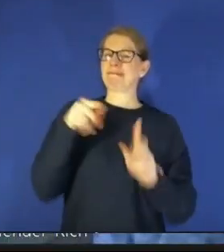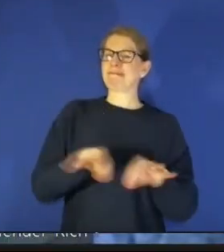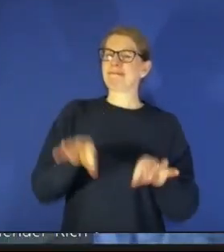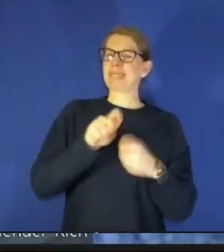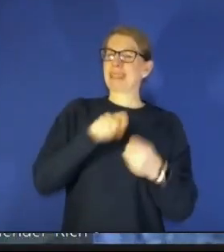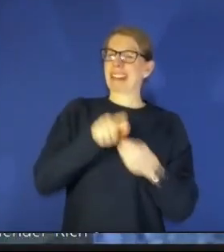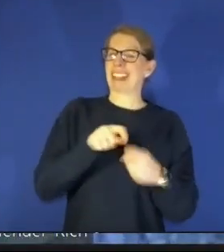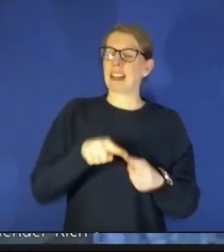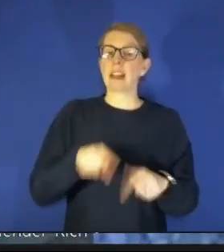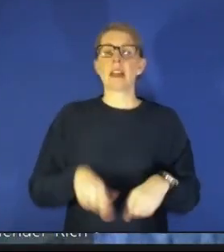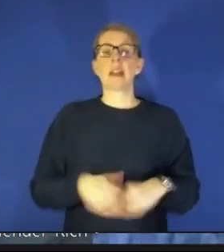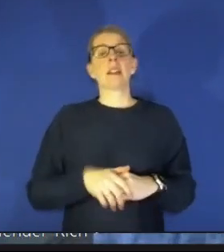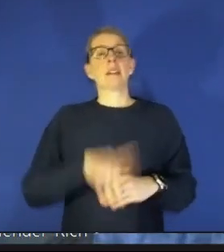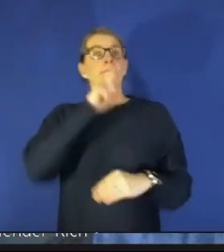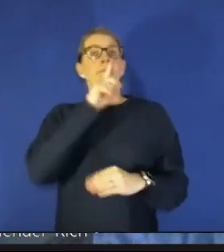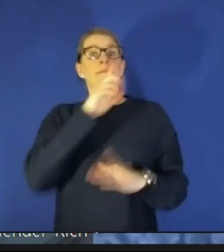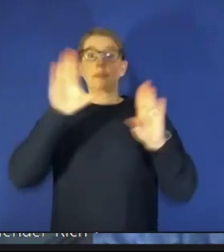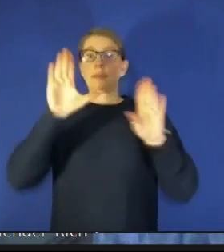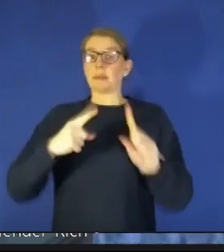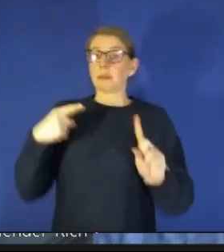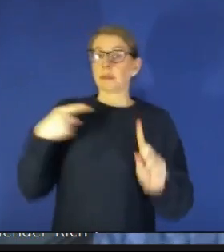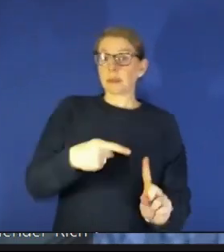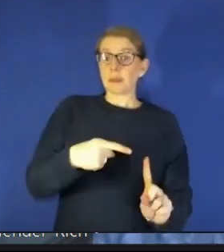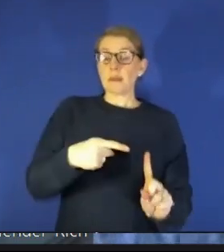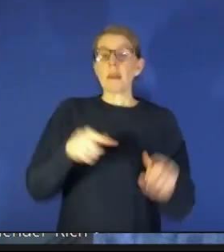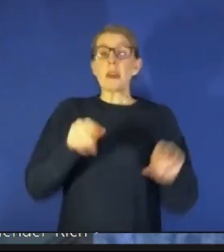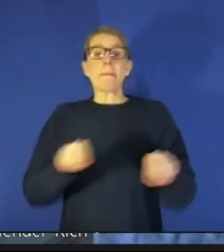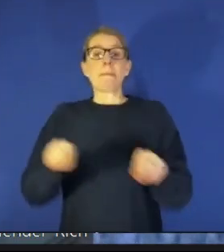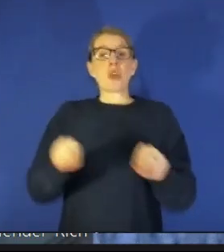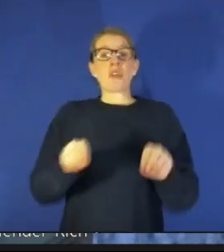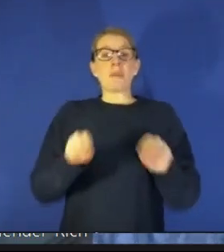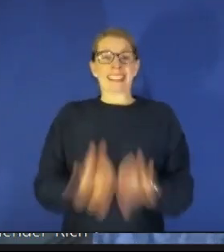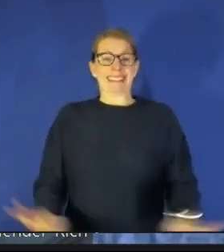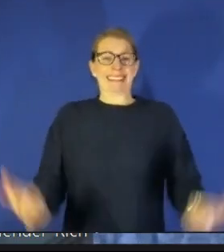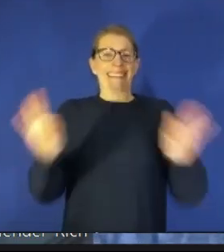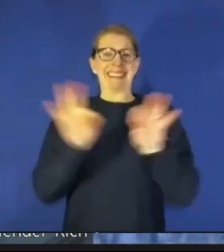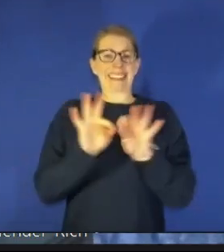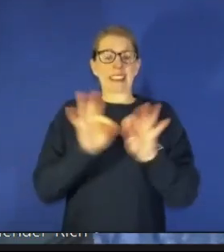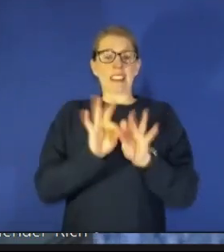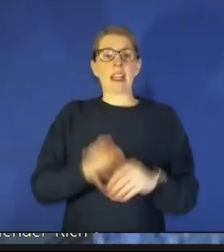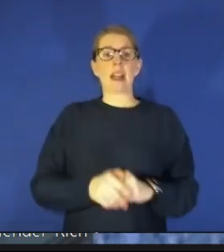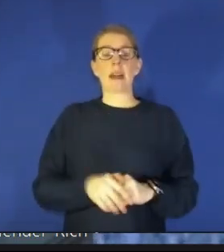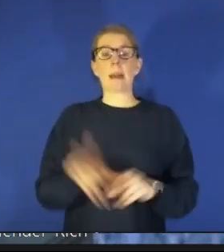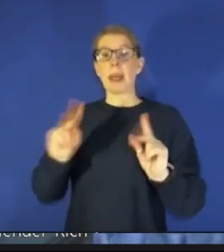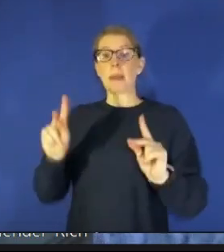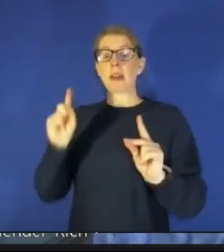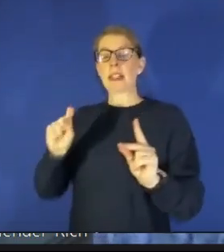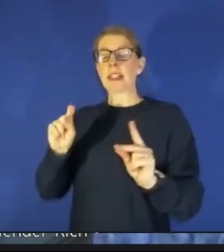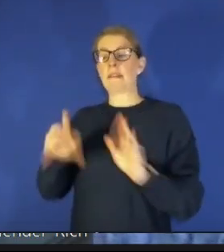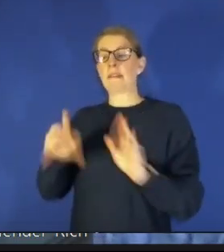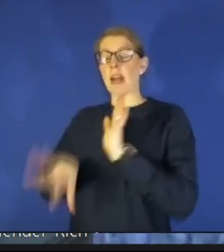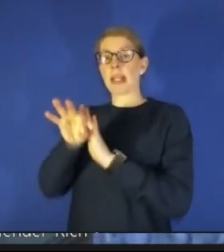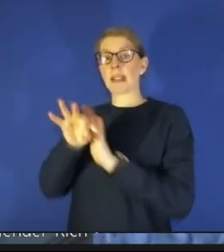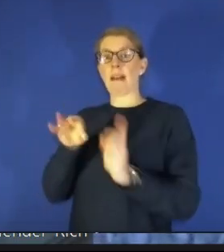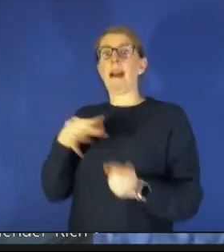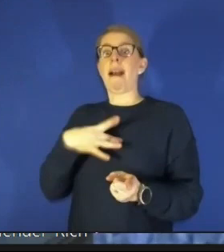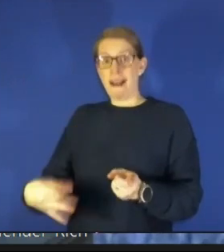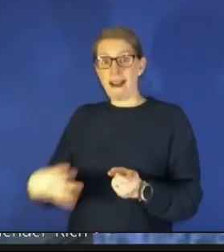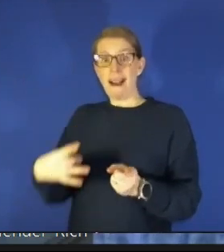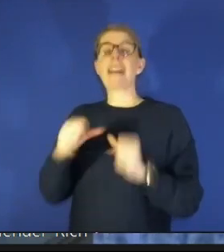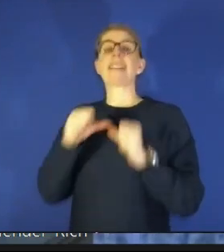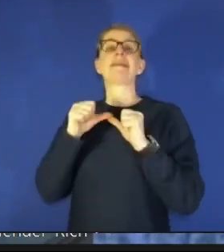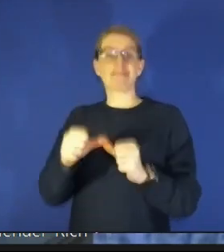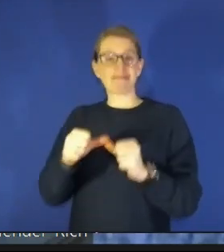so you make a really great point. Movement is what matters. People need to find the thing that keeps them moving and that they can continue to